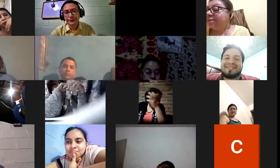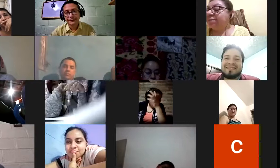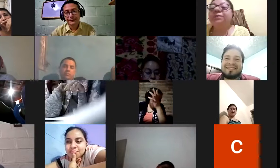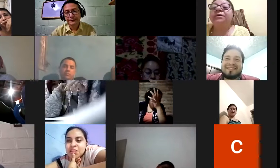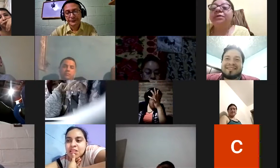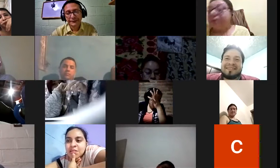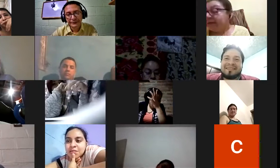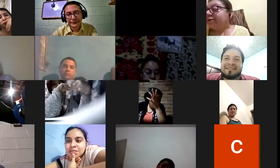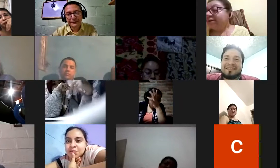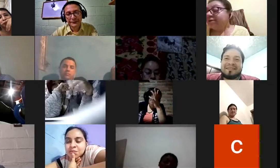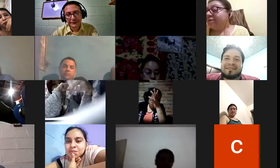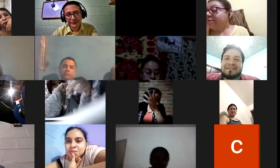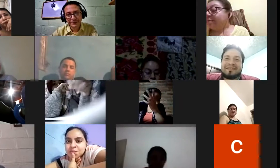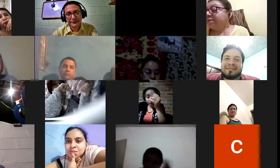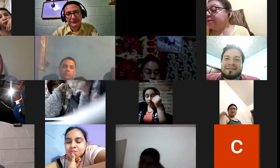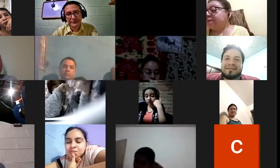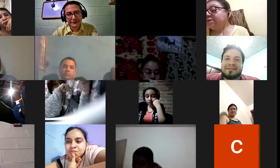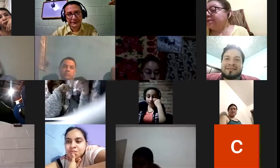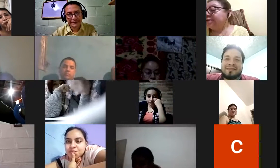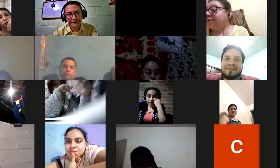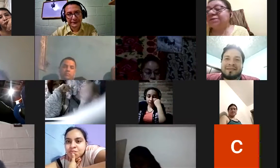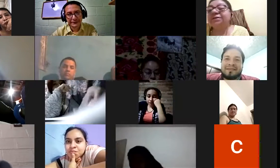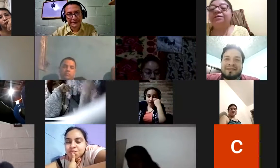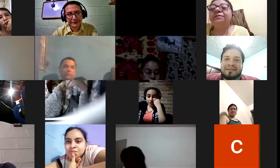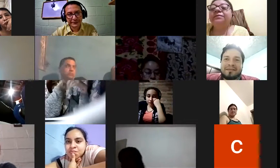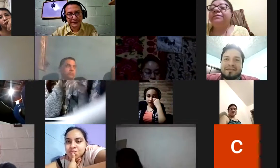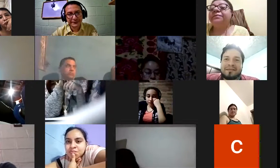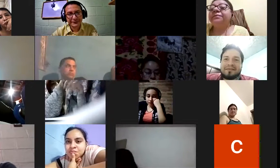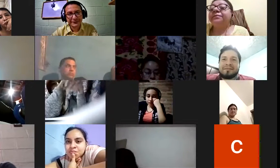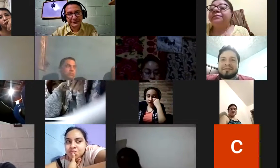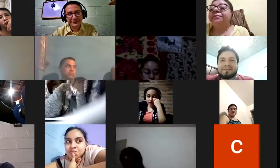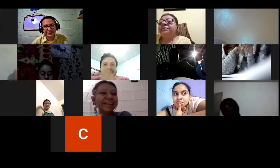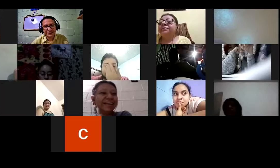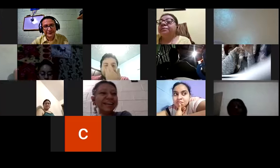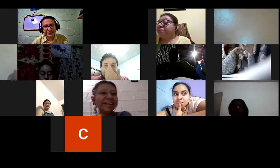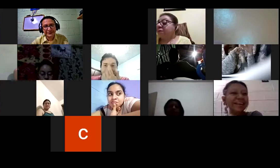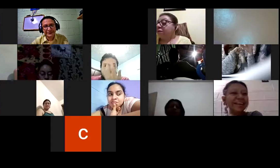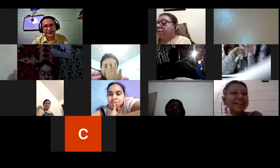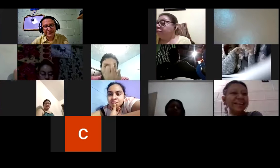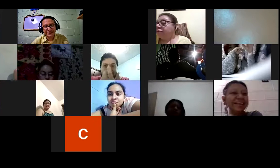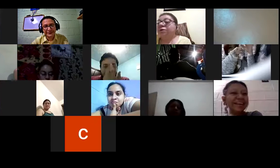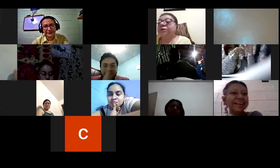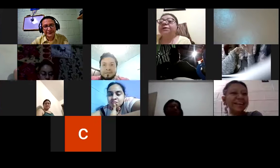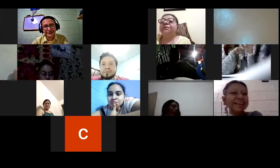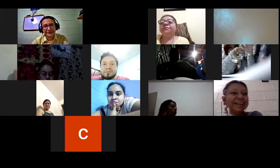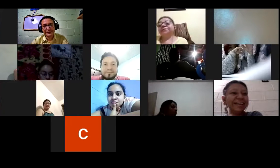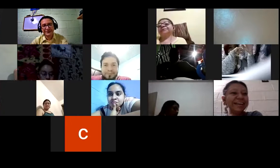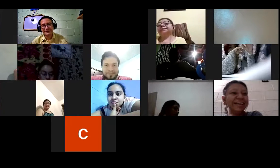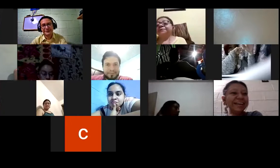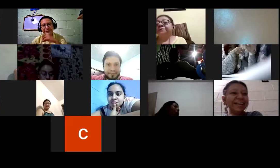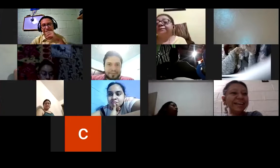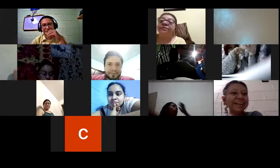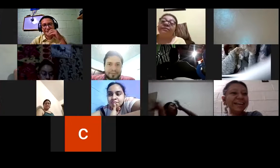afternoon. In the afternoon. This is my sister in the afternoon. Okay, very good. On Sunday.